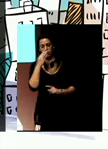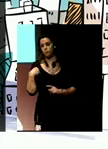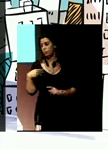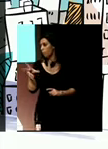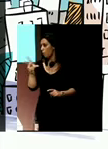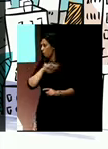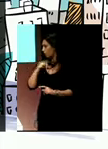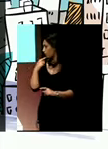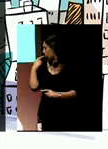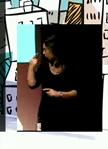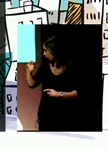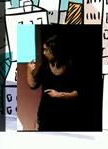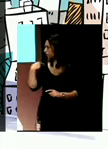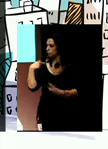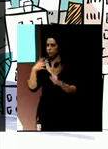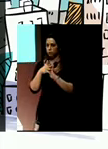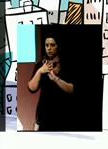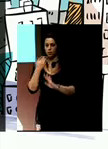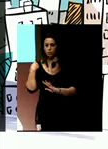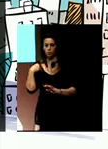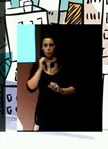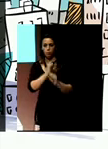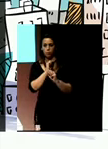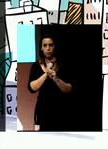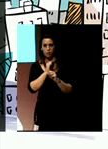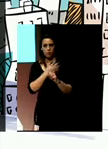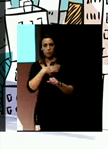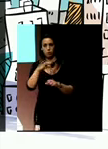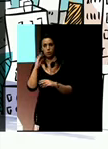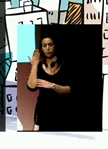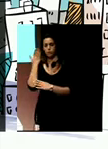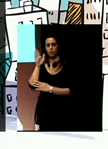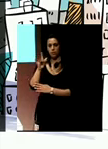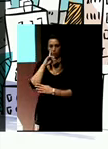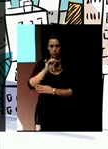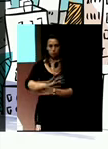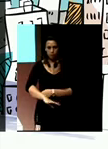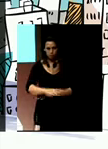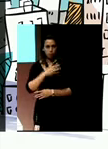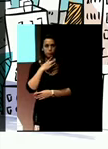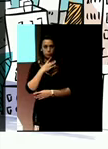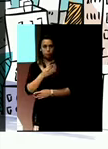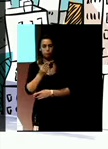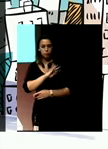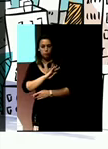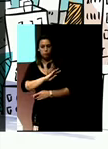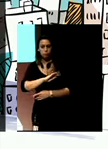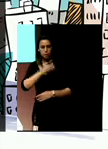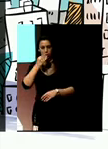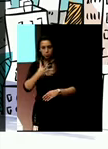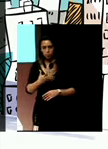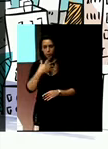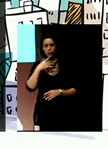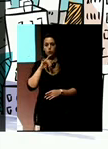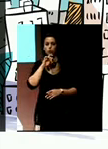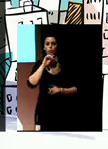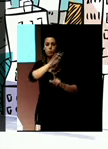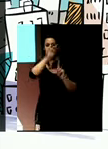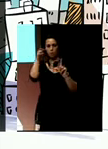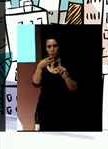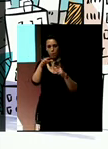you that the award you are talking about for this kind of jobs is a worthwhile one, and you